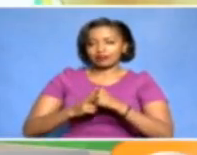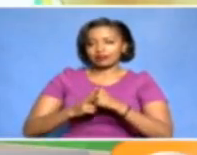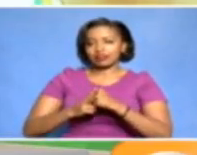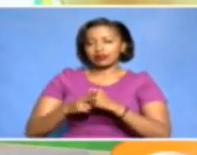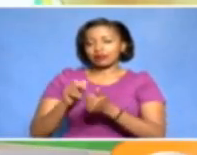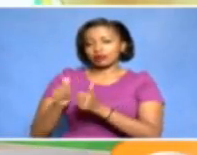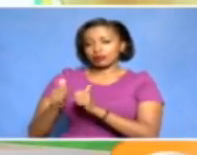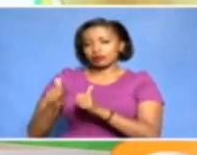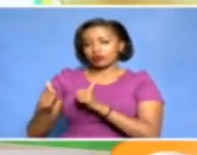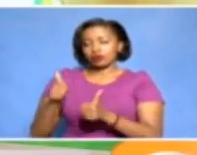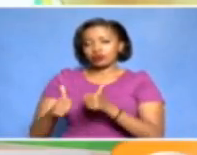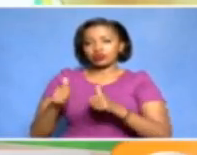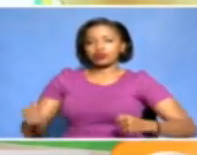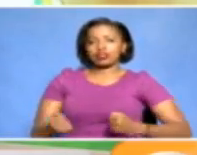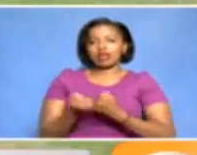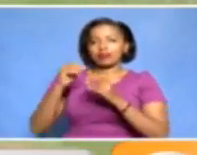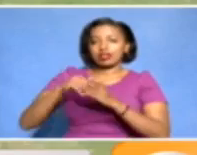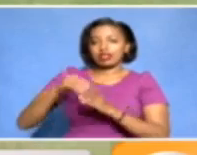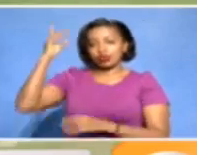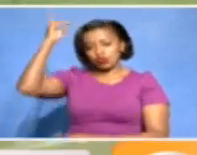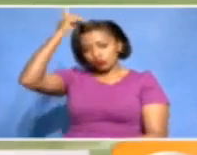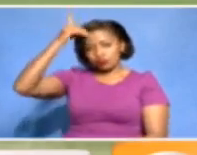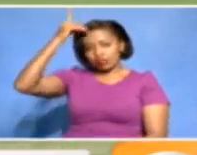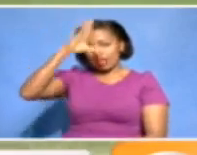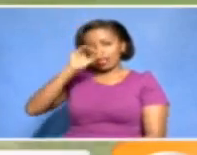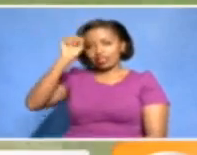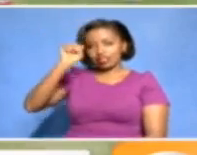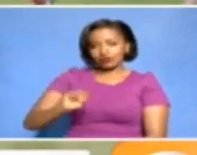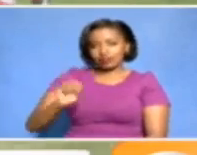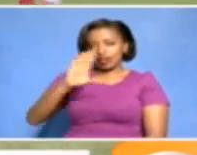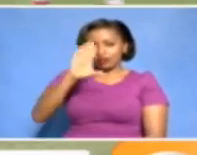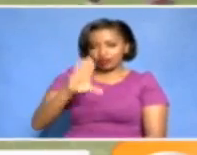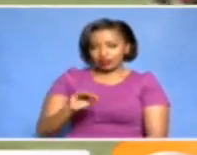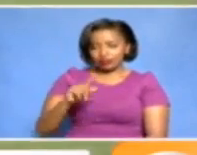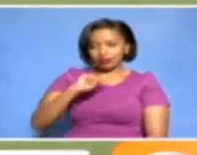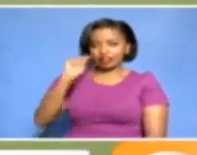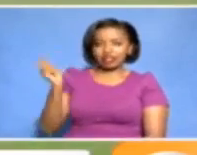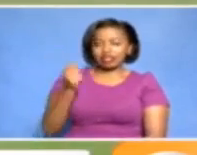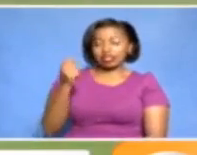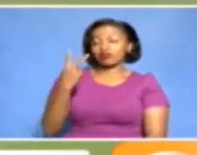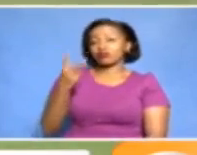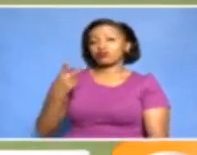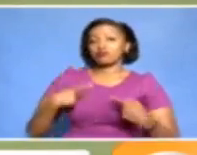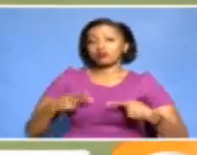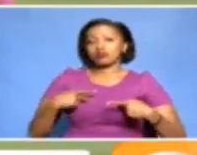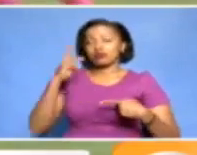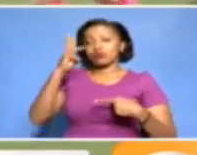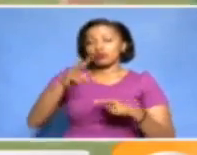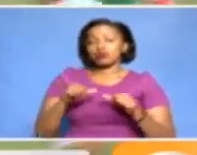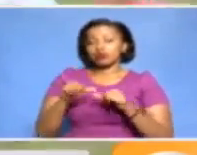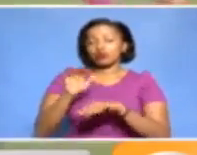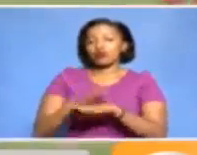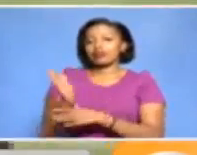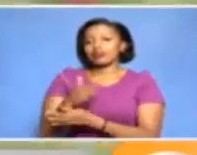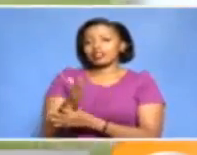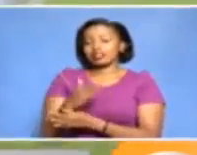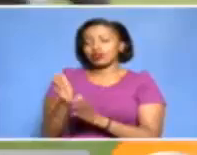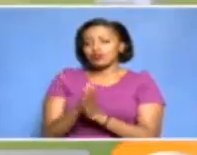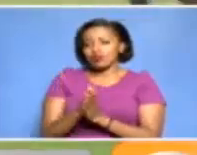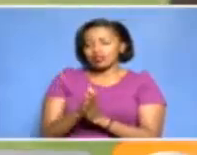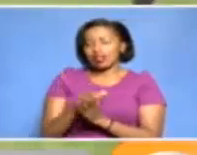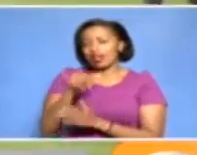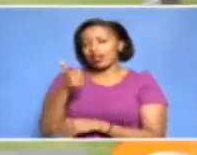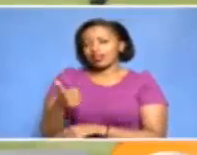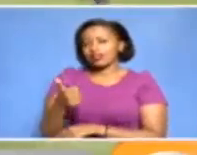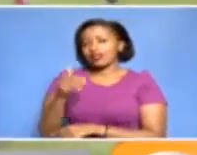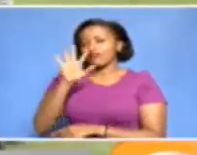rounds in Dubai and South Africa. Kenya 7's head coach Paul Murunga named his charges on Thursday, with Alvin Otieno, Charles Omondi,